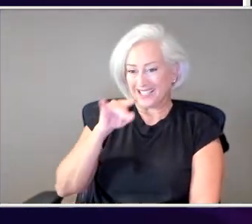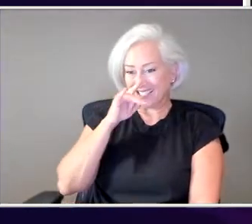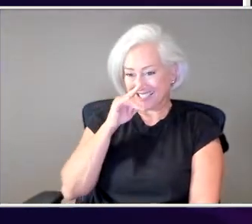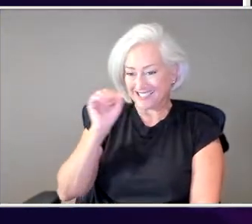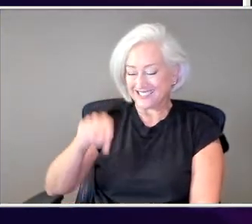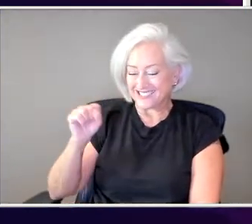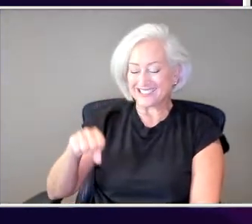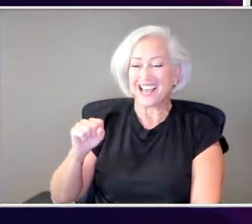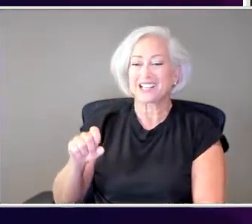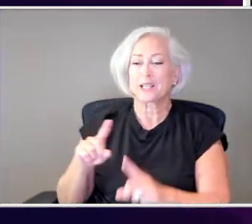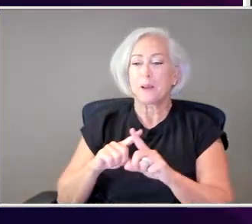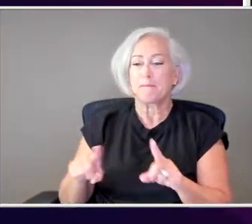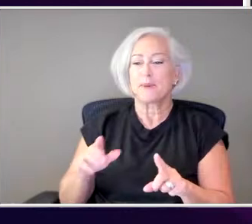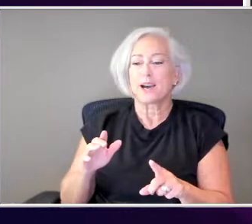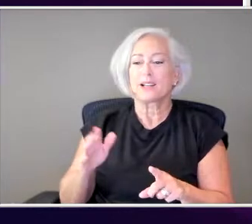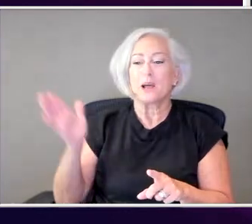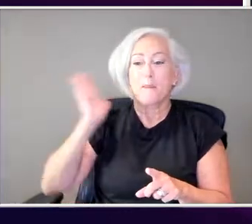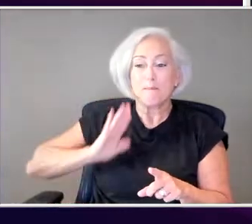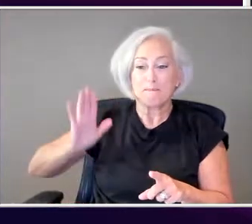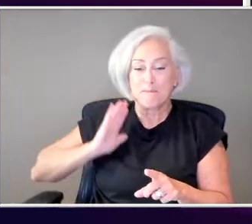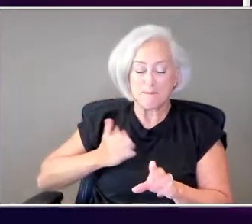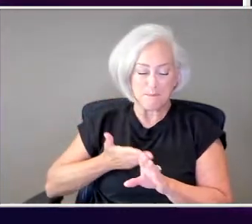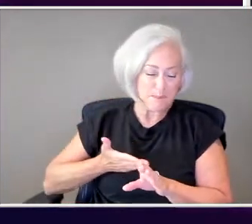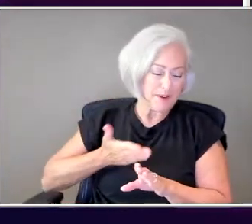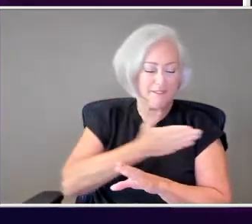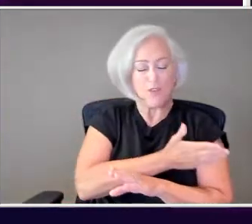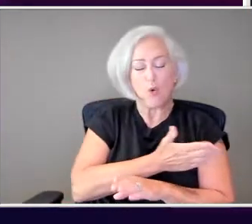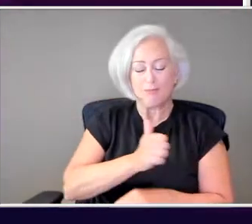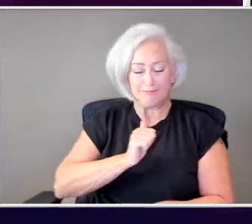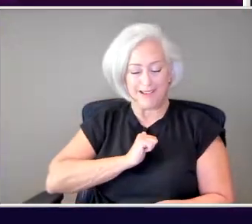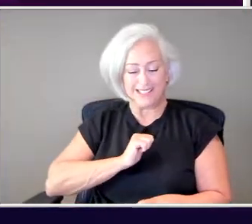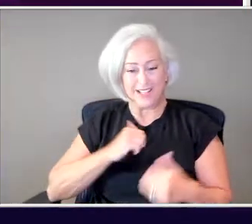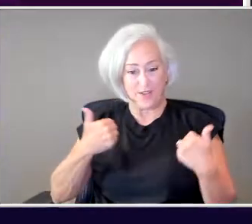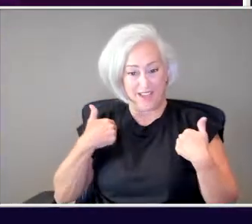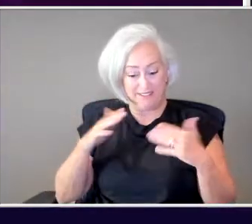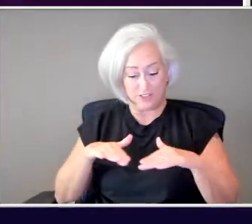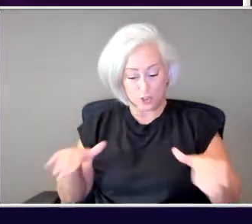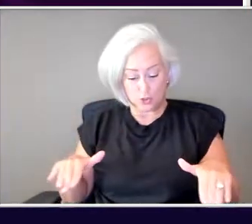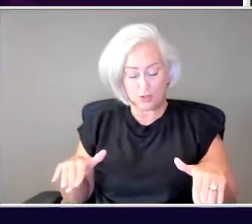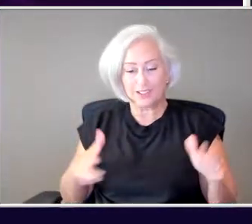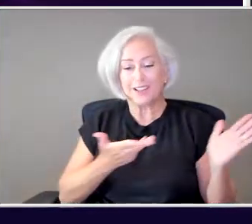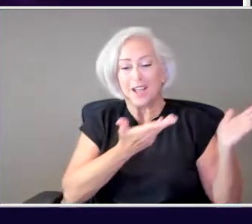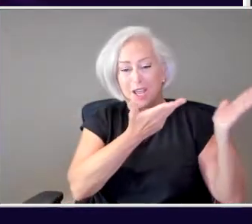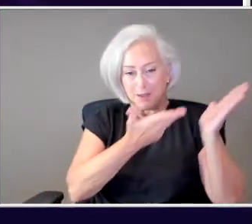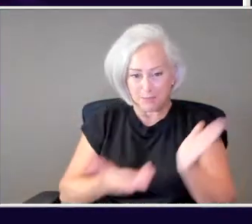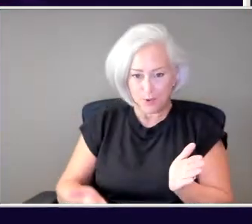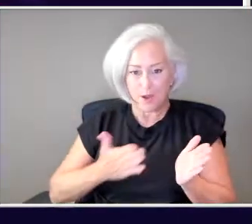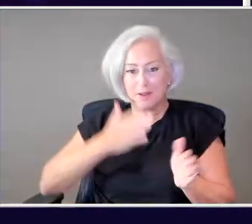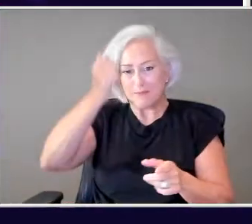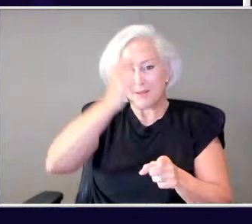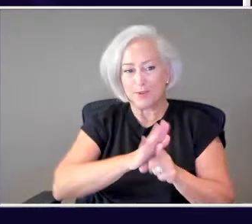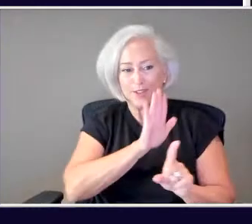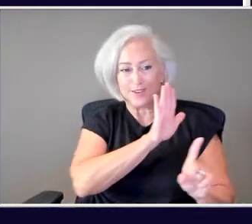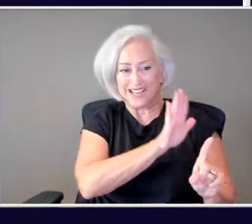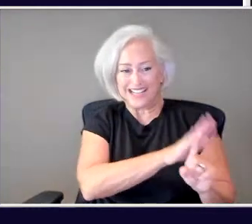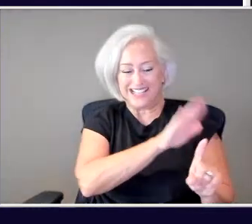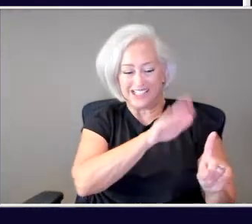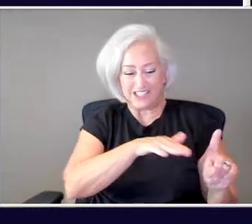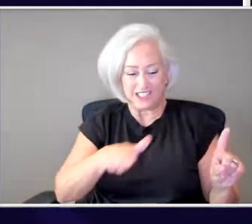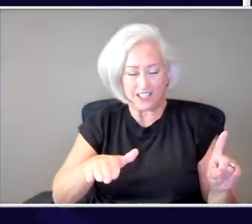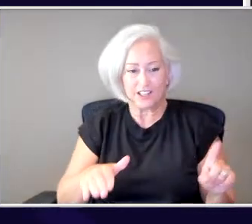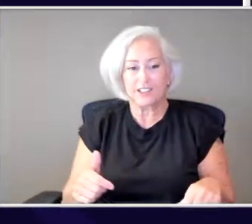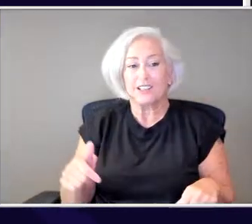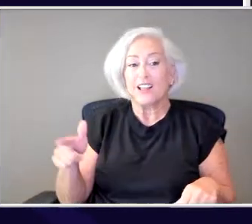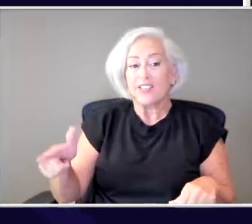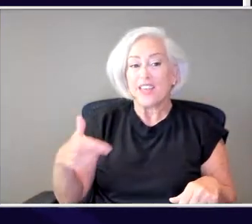no, I was taking my brother's kids before I even ever had kids. You're a good aunt. And they even have a heart-healthy black bean